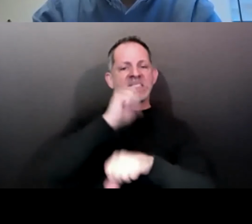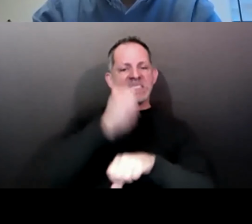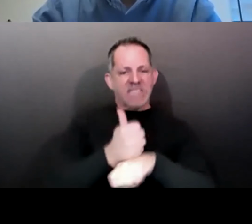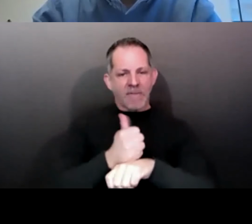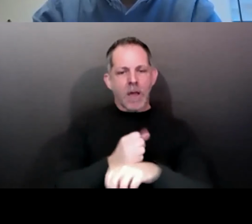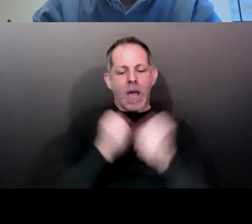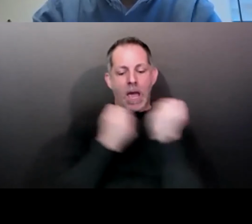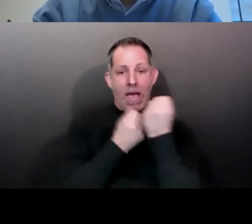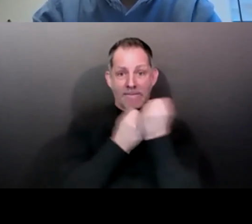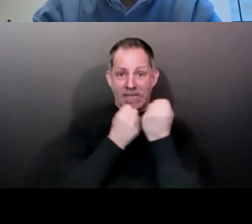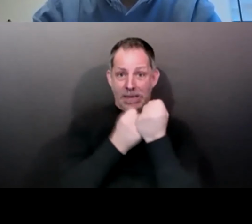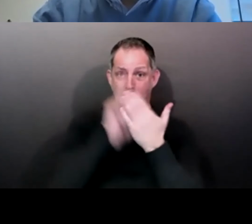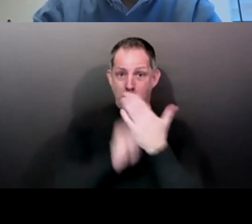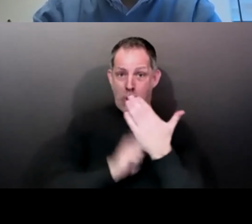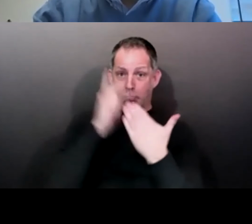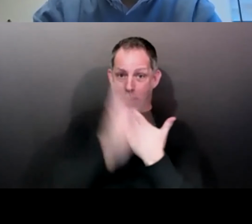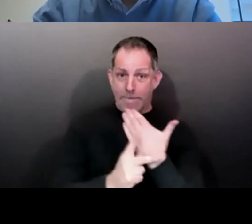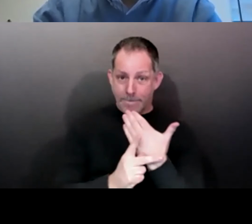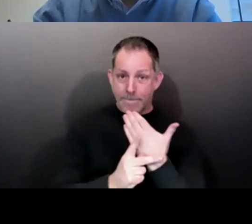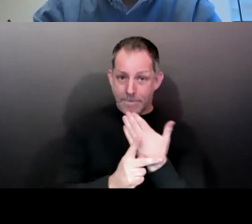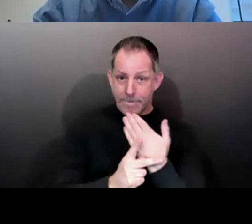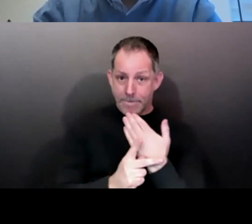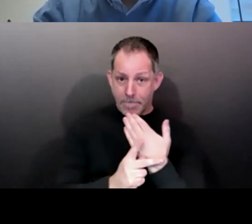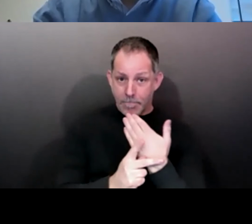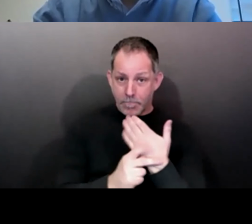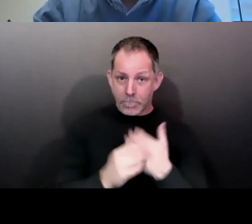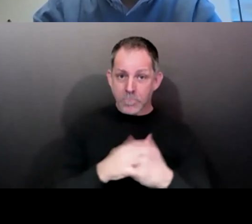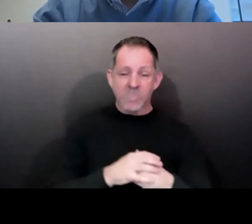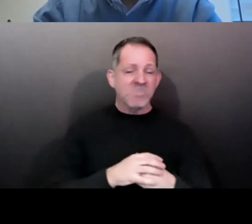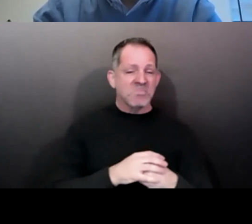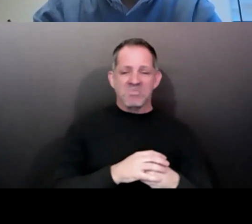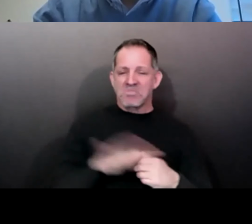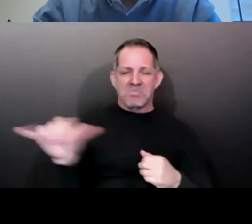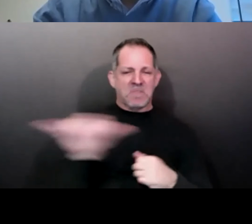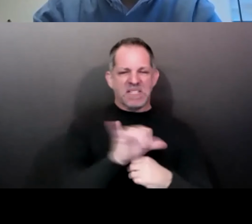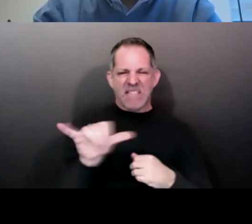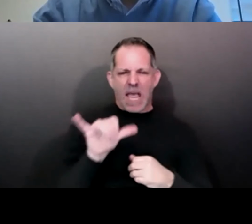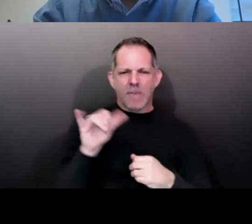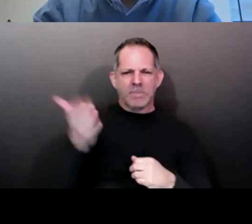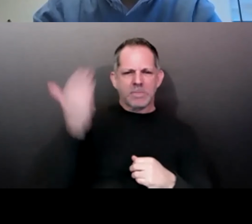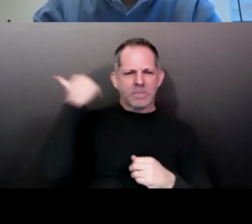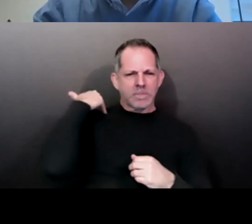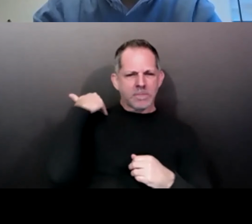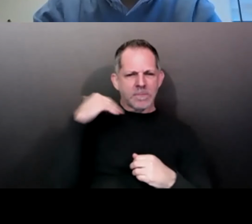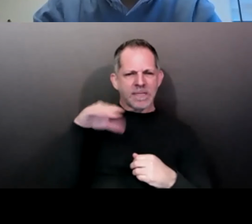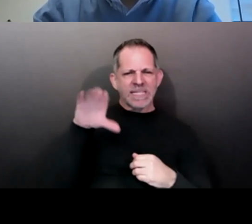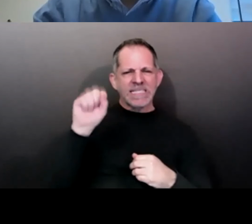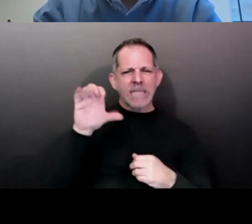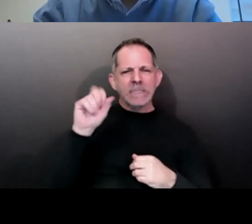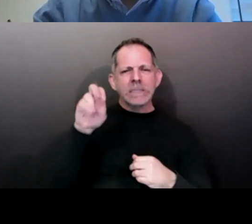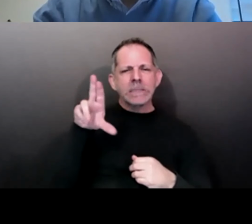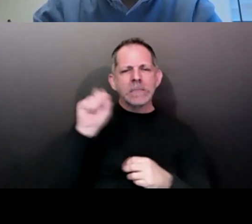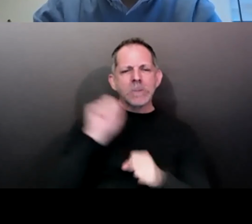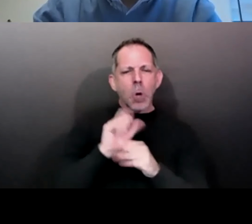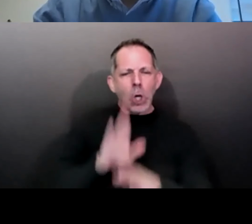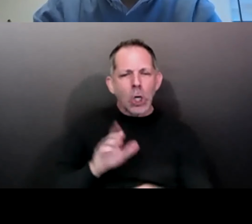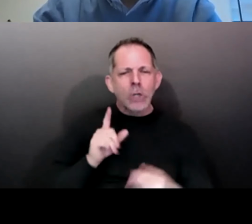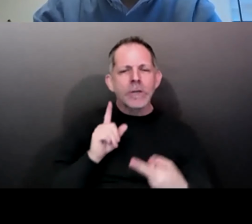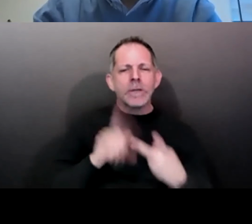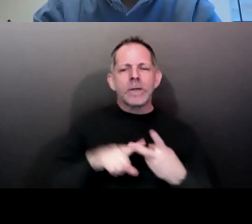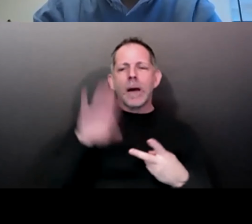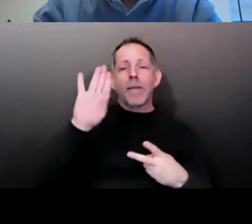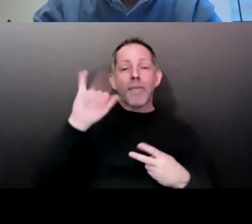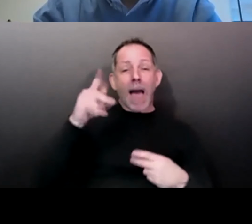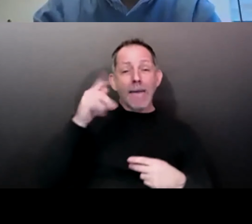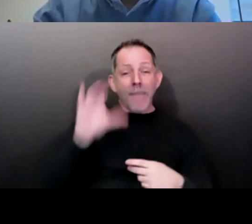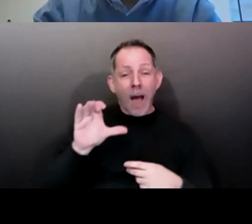done during the census work, in which BIPOC-led organizations will go out and have representation and be